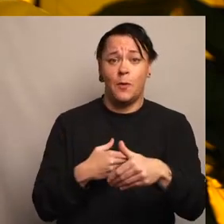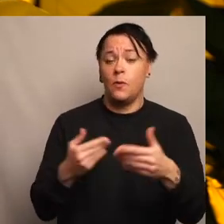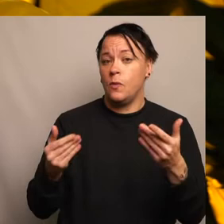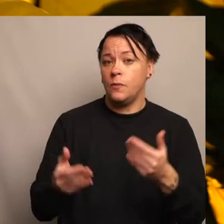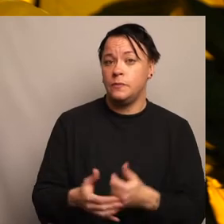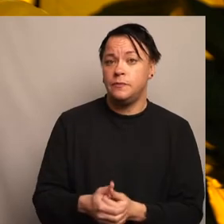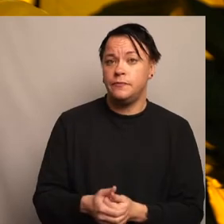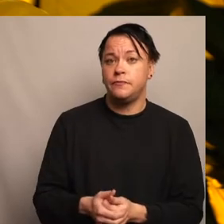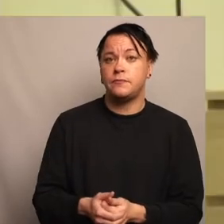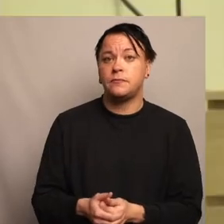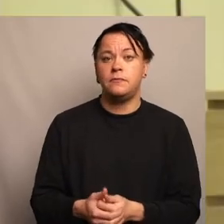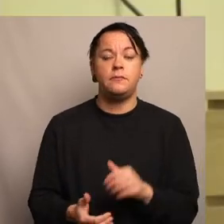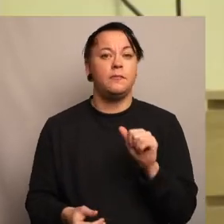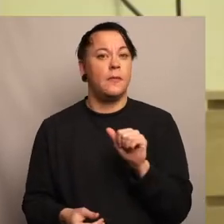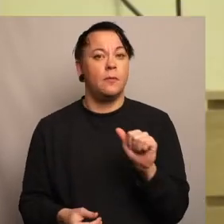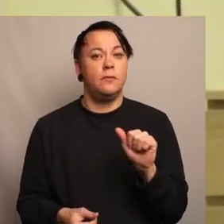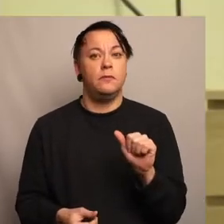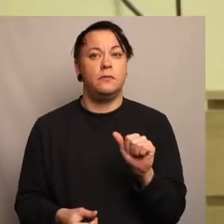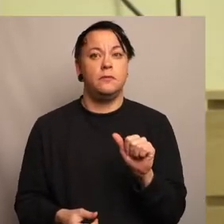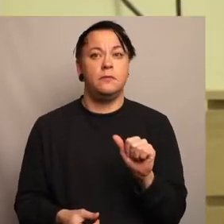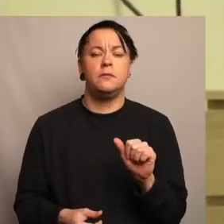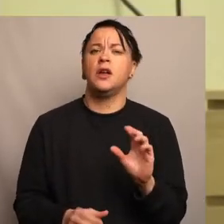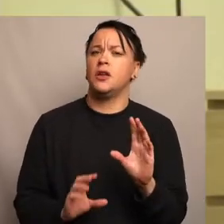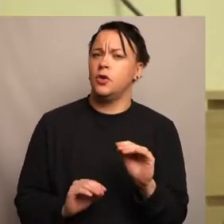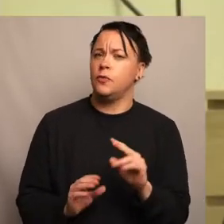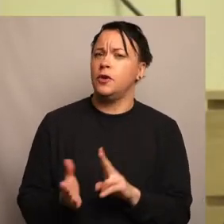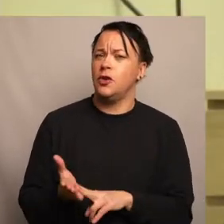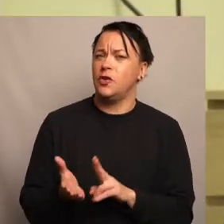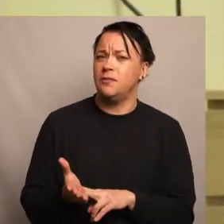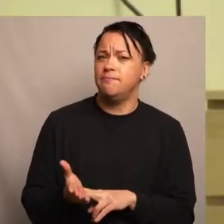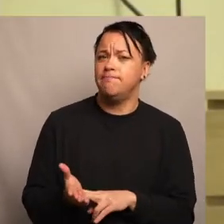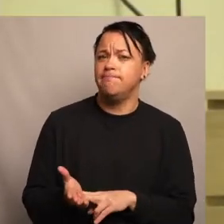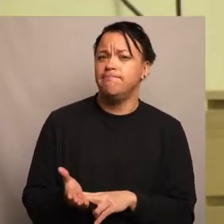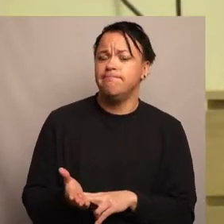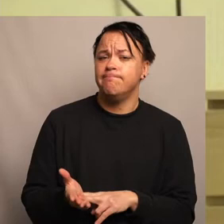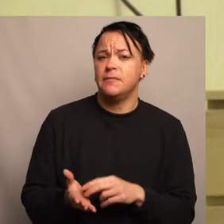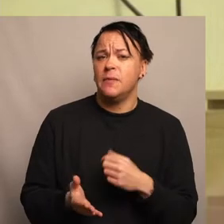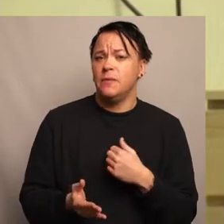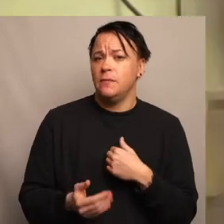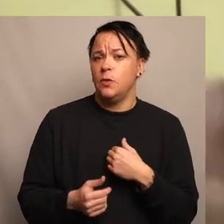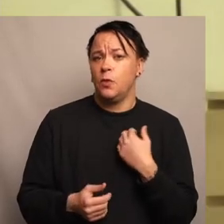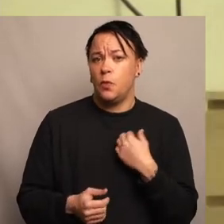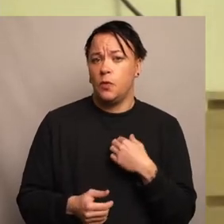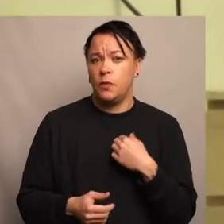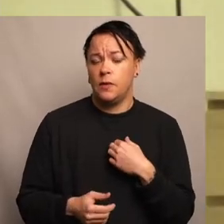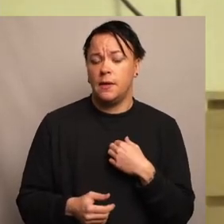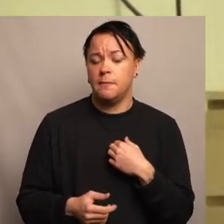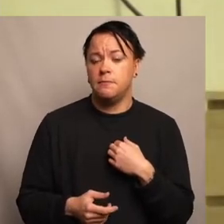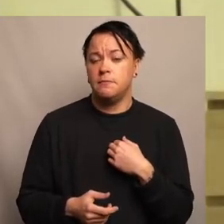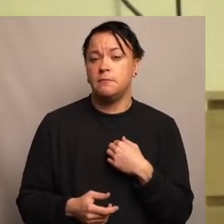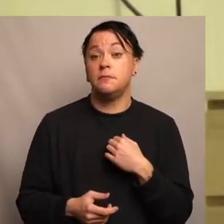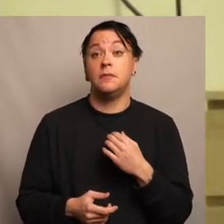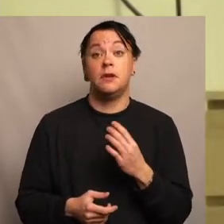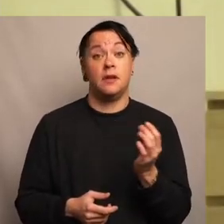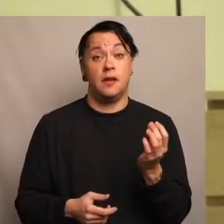I to kind of also pick up a bit on that, I think for me, and I guess this will also touch a